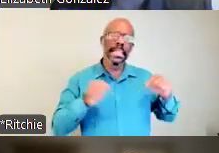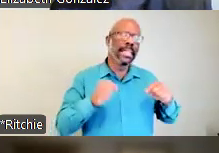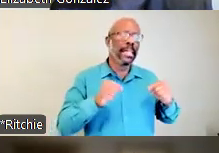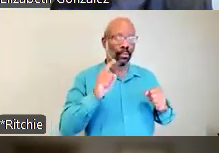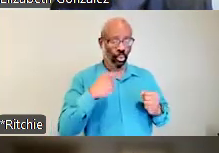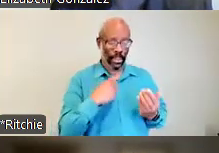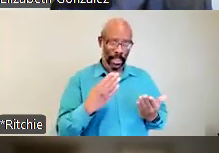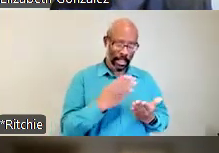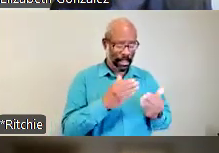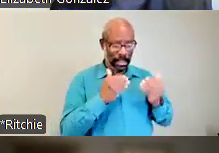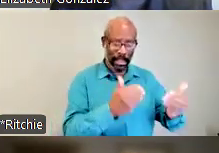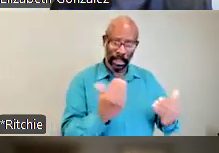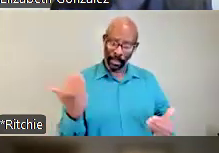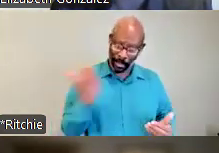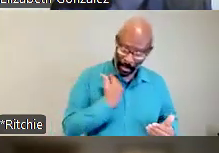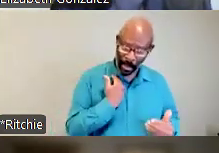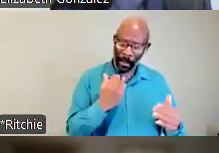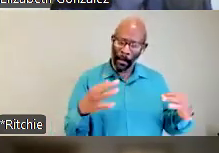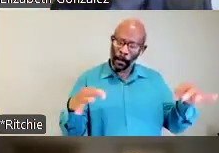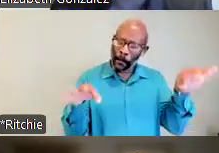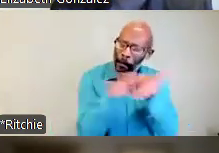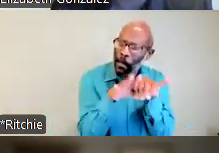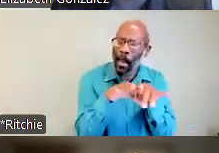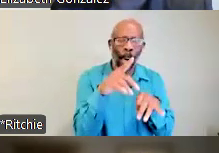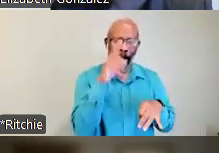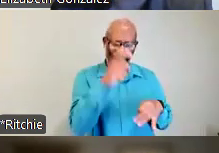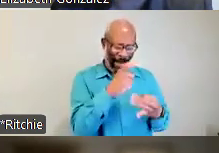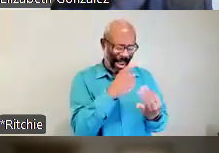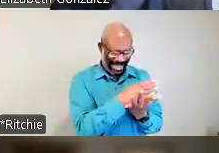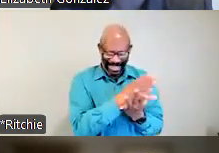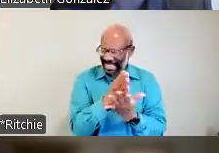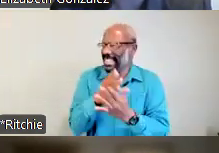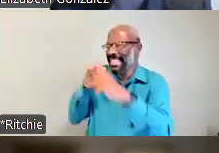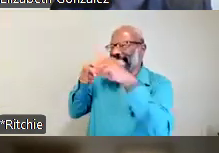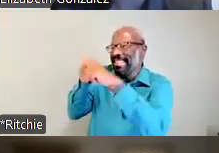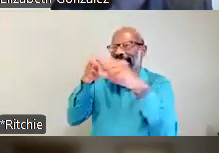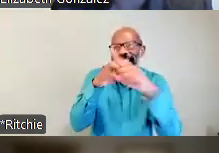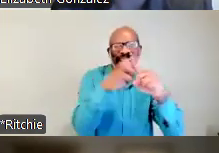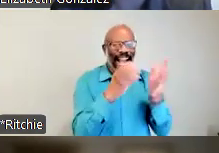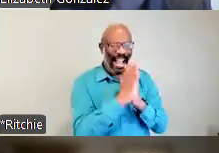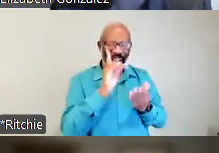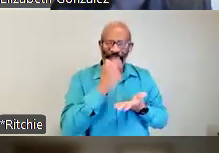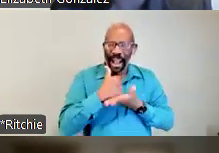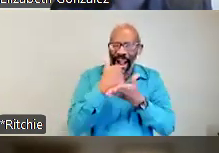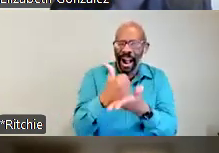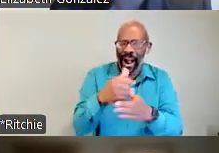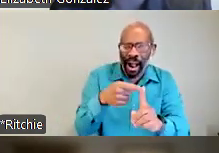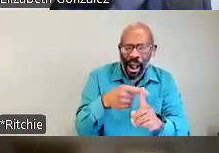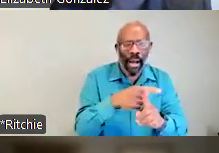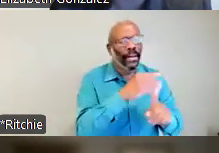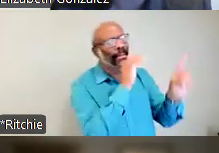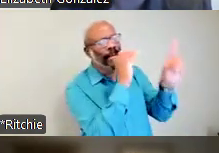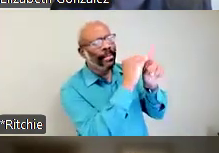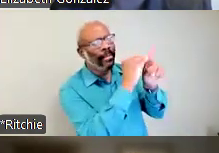Please contact organizations that offer bankruptcy clinics where you can speak to bankruptcy attorneys for